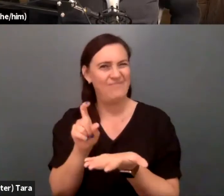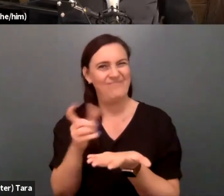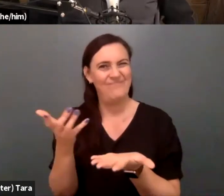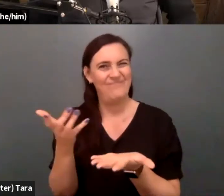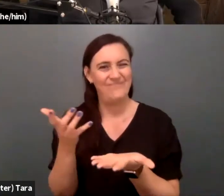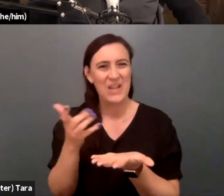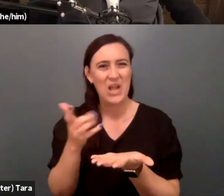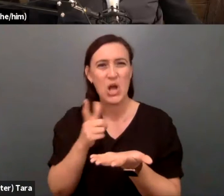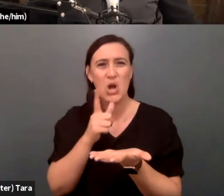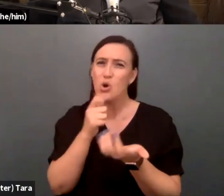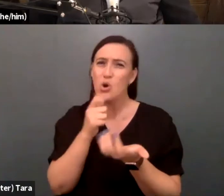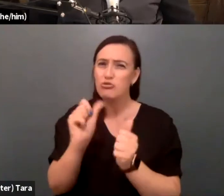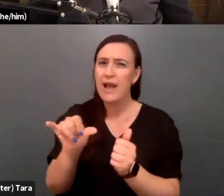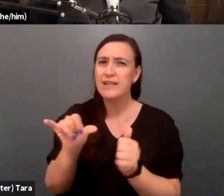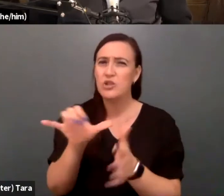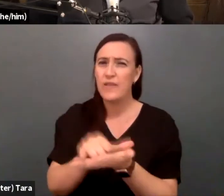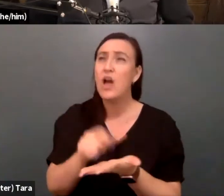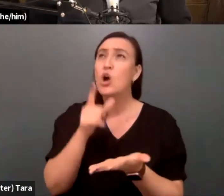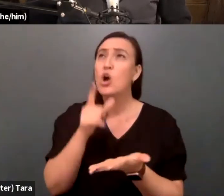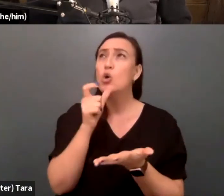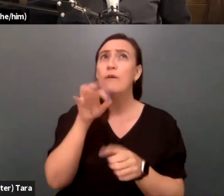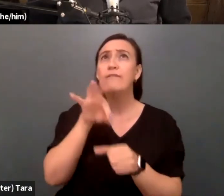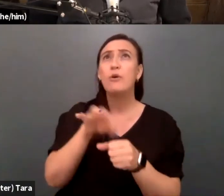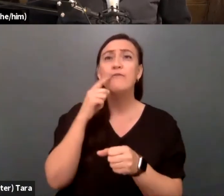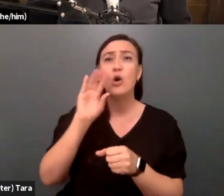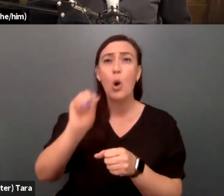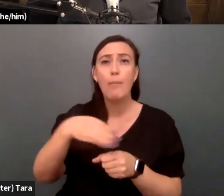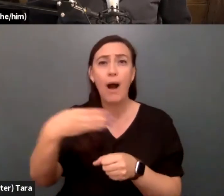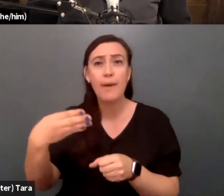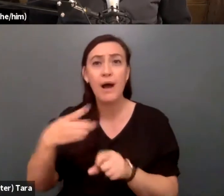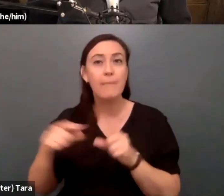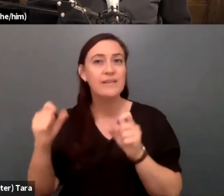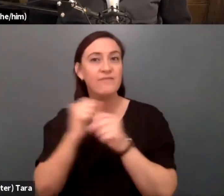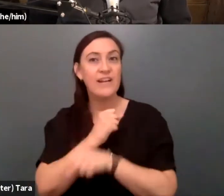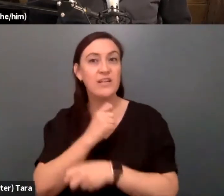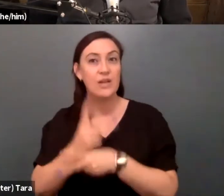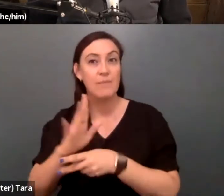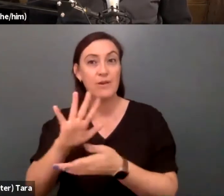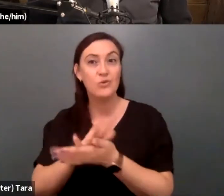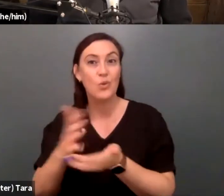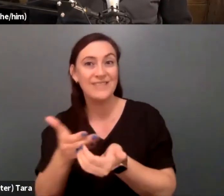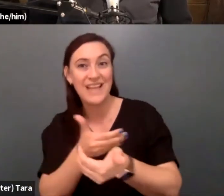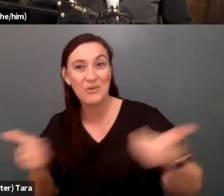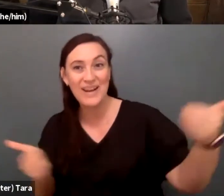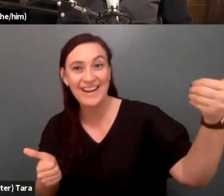Who endeavors to do that? Who voted for Obama but is fighting to keep their schools segregated?